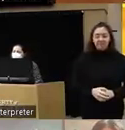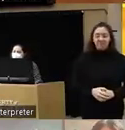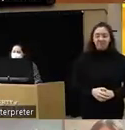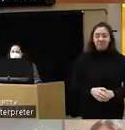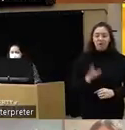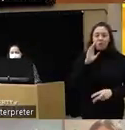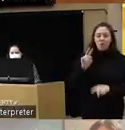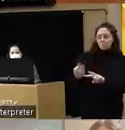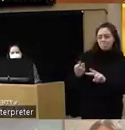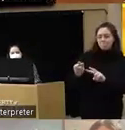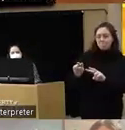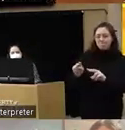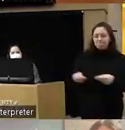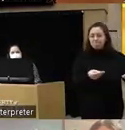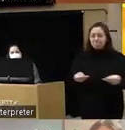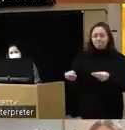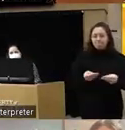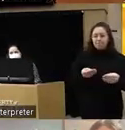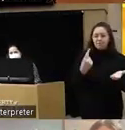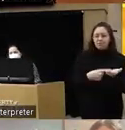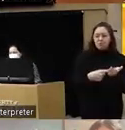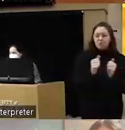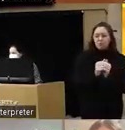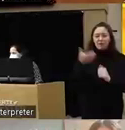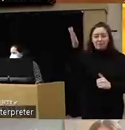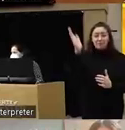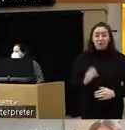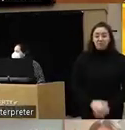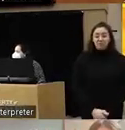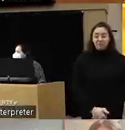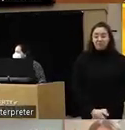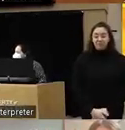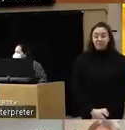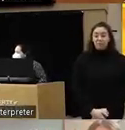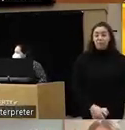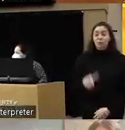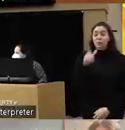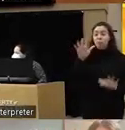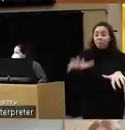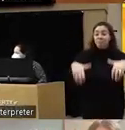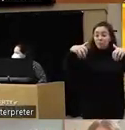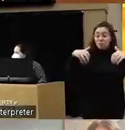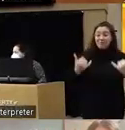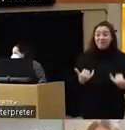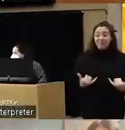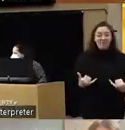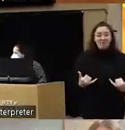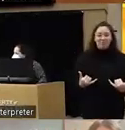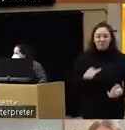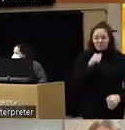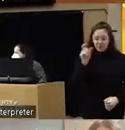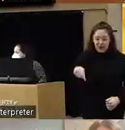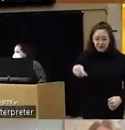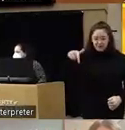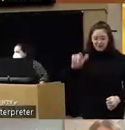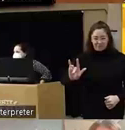we will moderate some discussion with our speaker at the end of her presentation. For those of you who are here live, you don't have to do that. You could